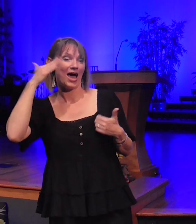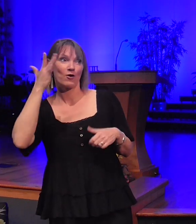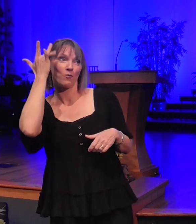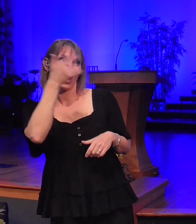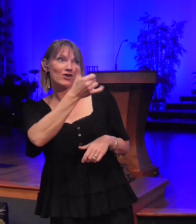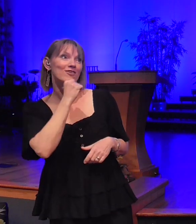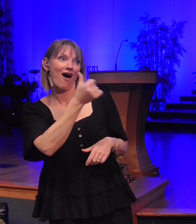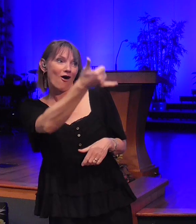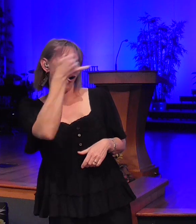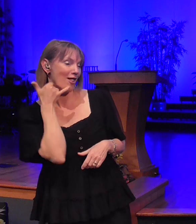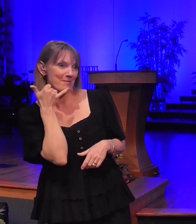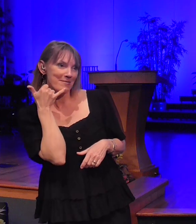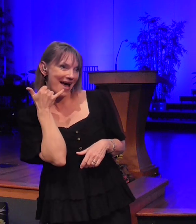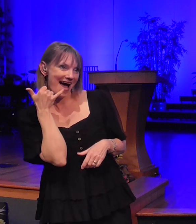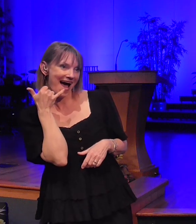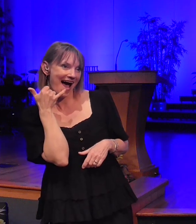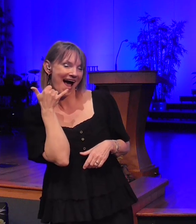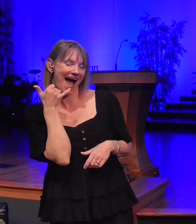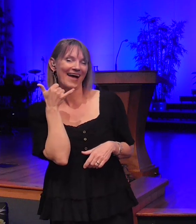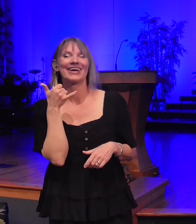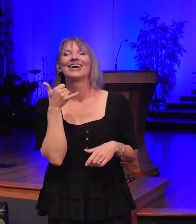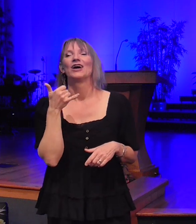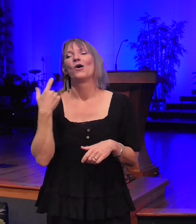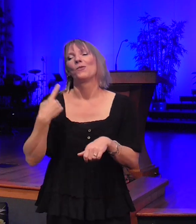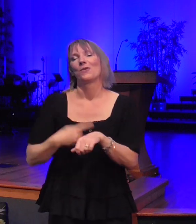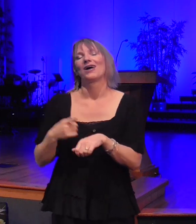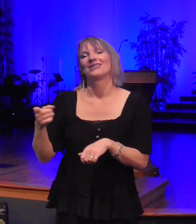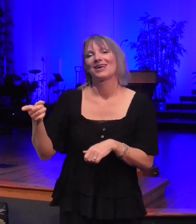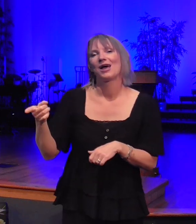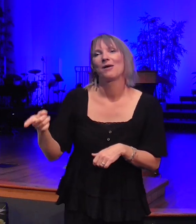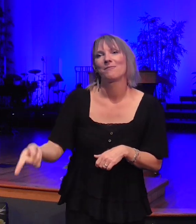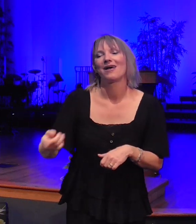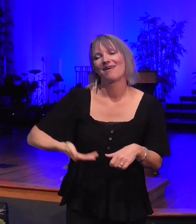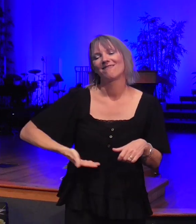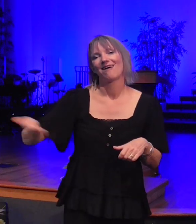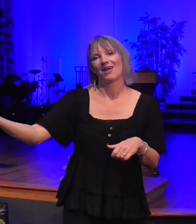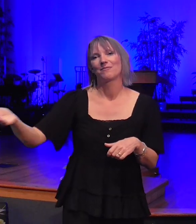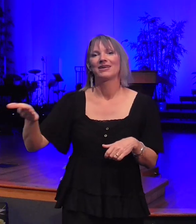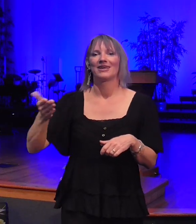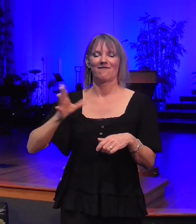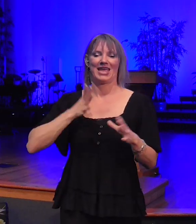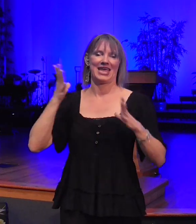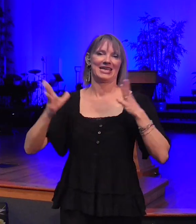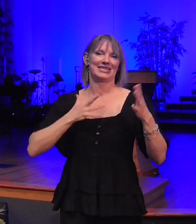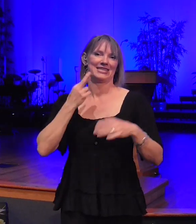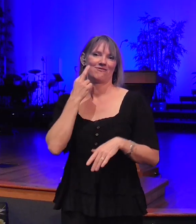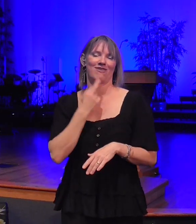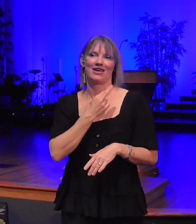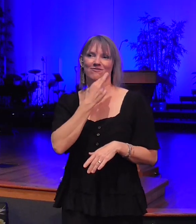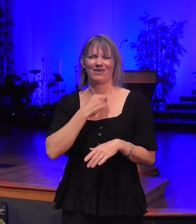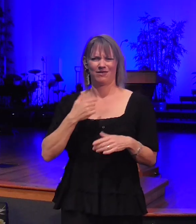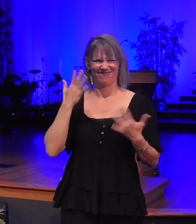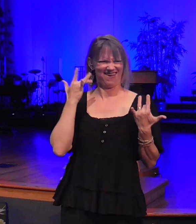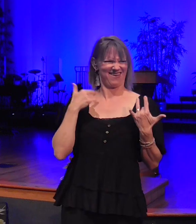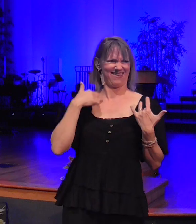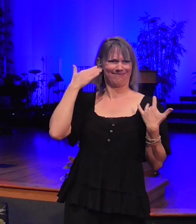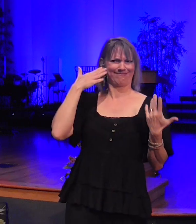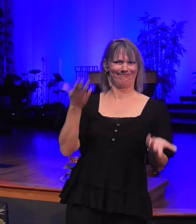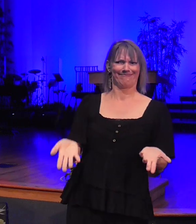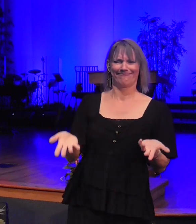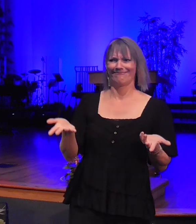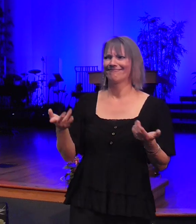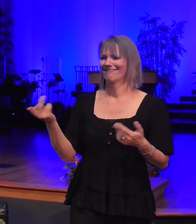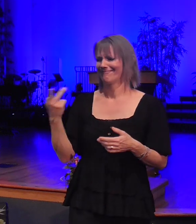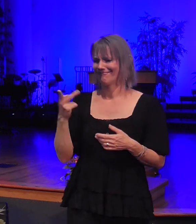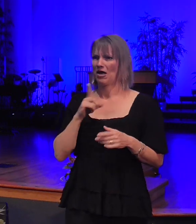back." One time she invited me to a very fancy restaurant. I didn't know why. And we've ordered our very